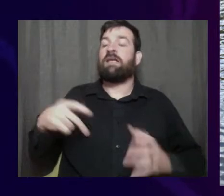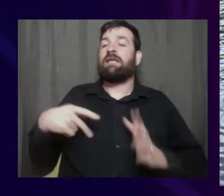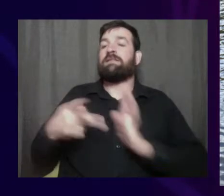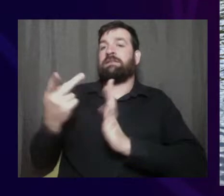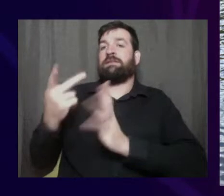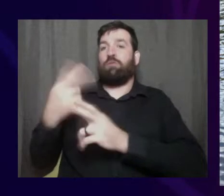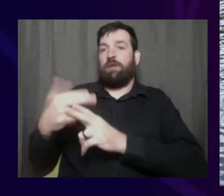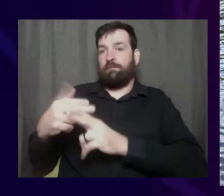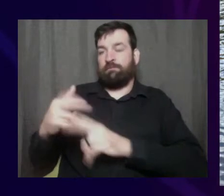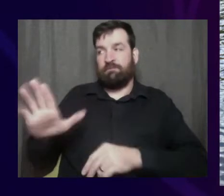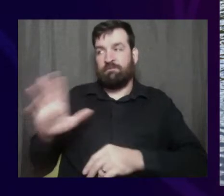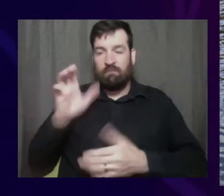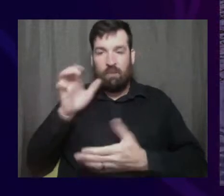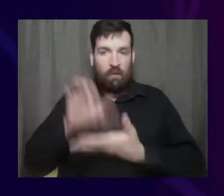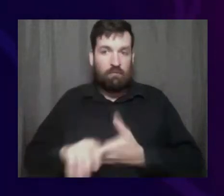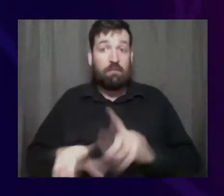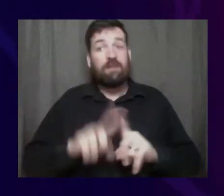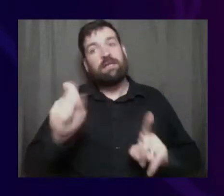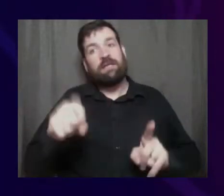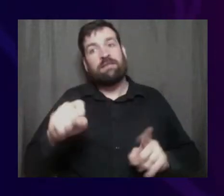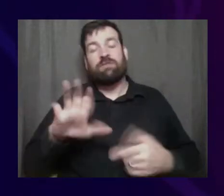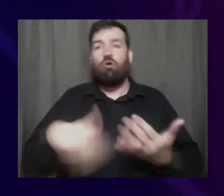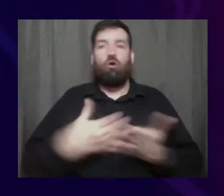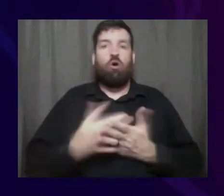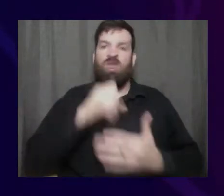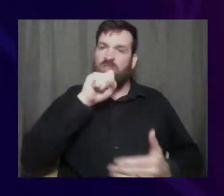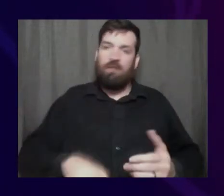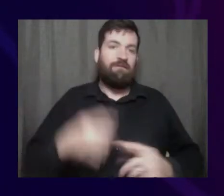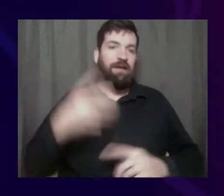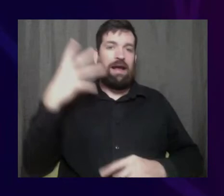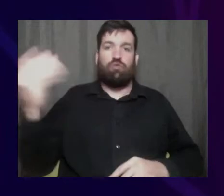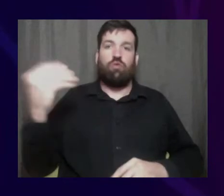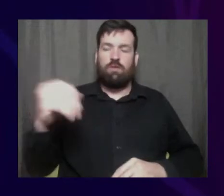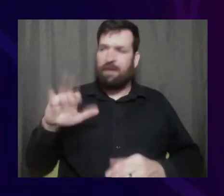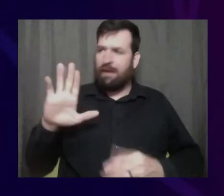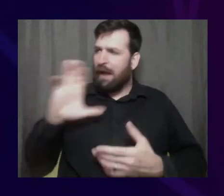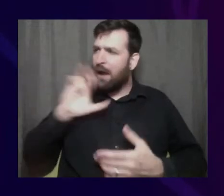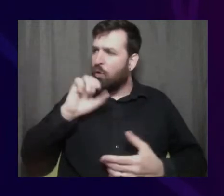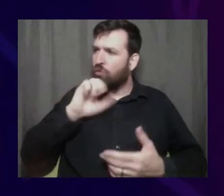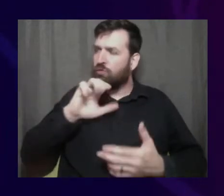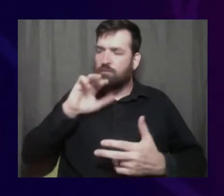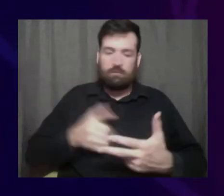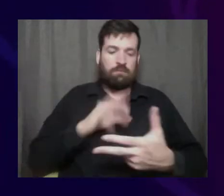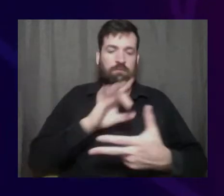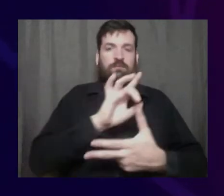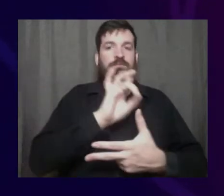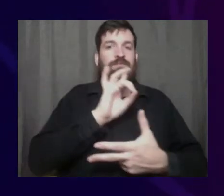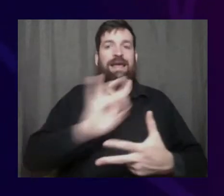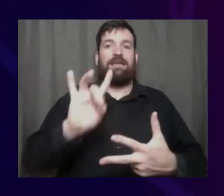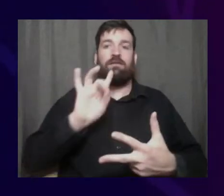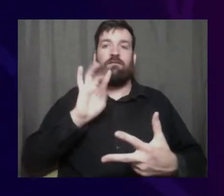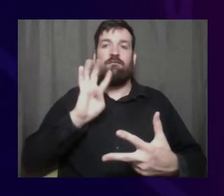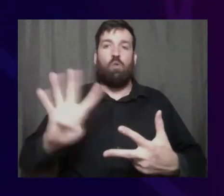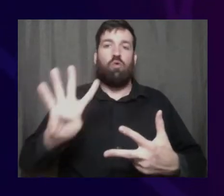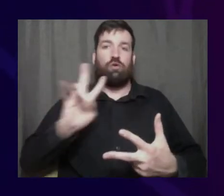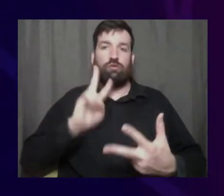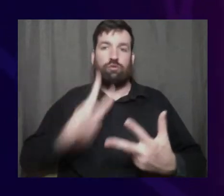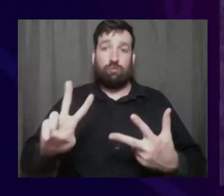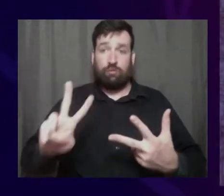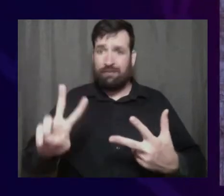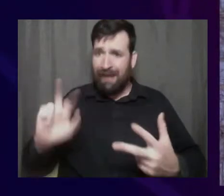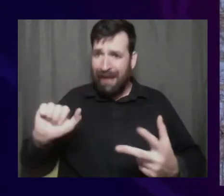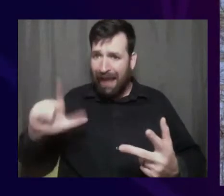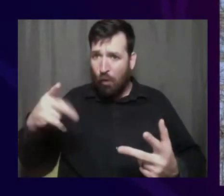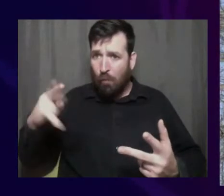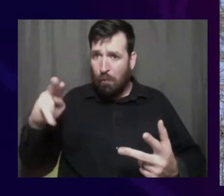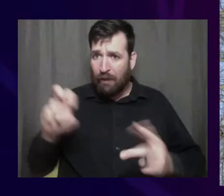But yeah, they all love to do outdoor activities. How old are your daughters? So 8, 4, and 2. Do they do this alpine touring? No, they do